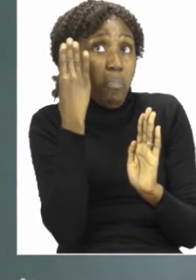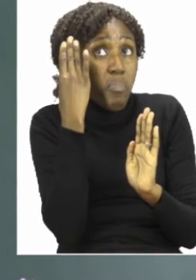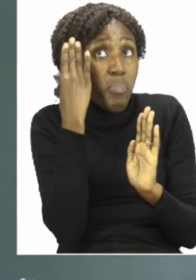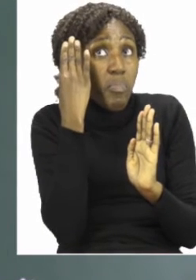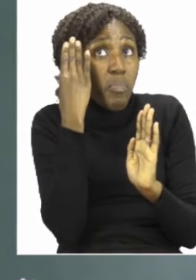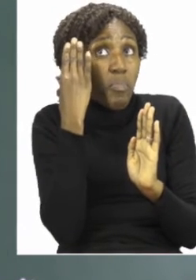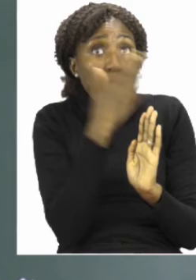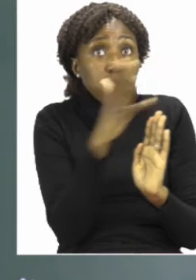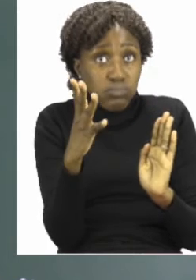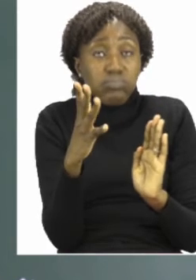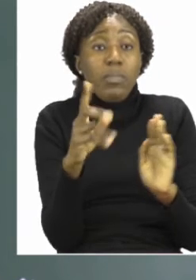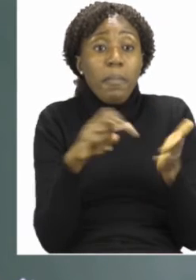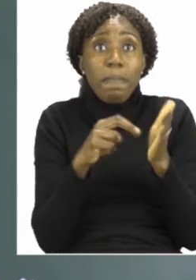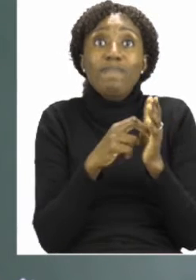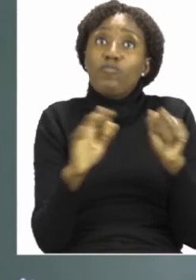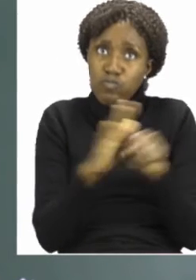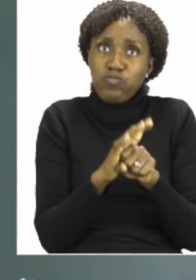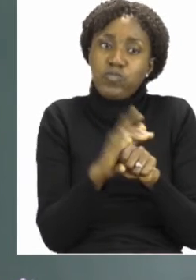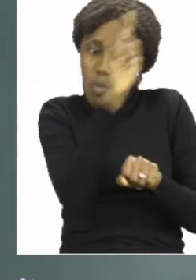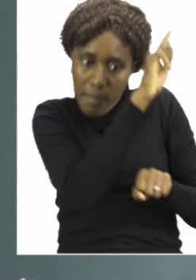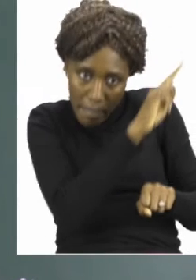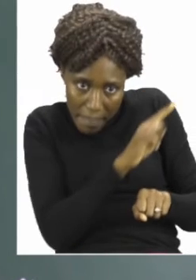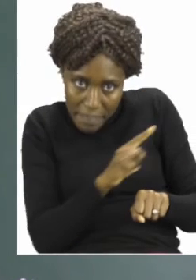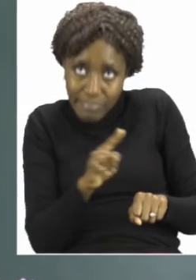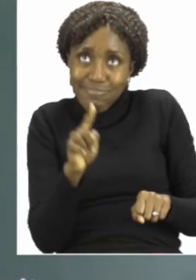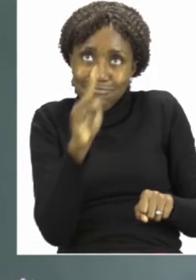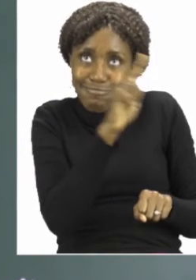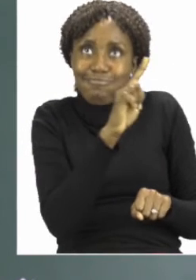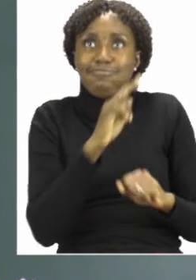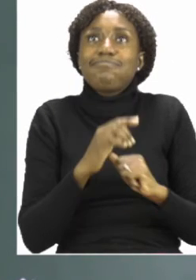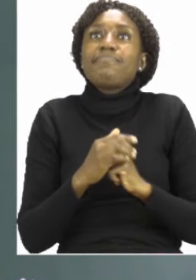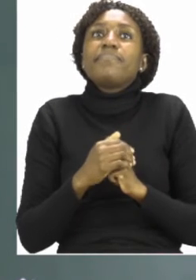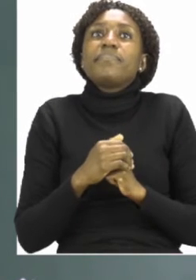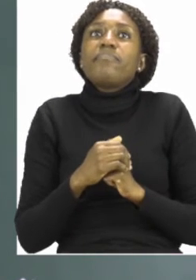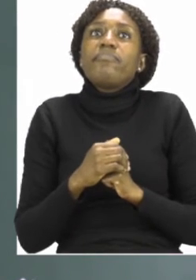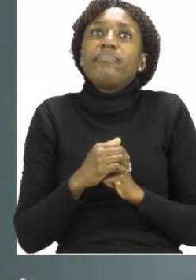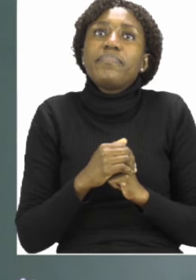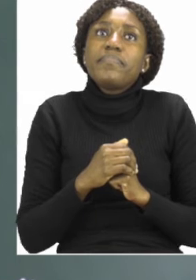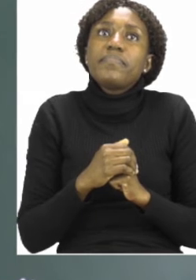top is full. So you can circle that one.